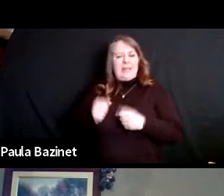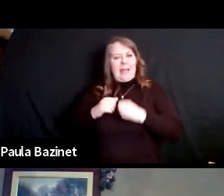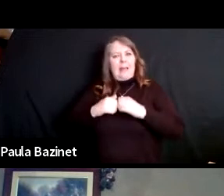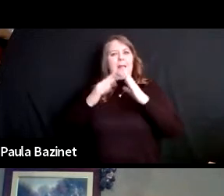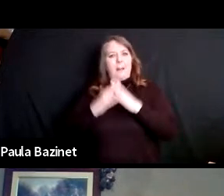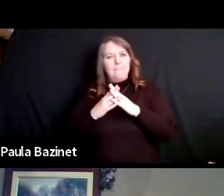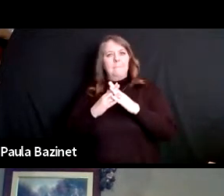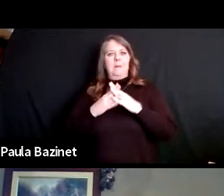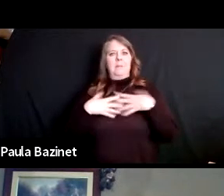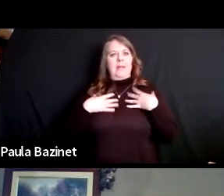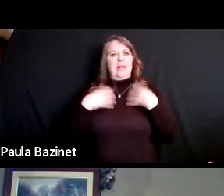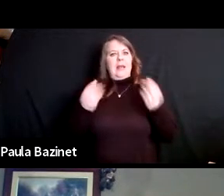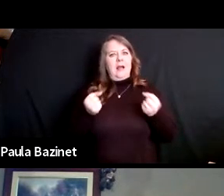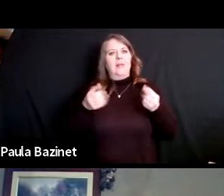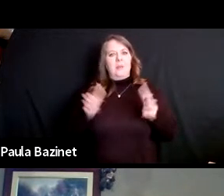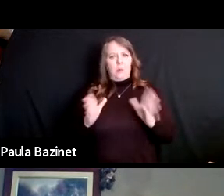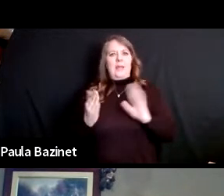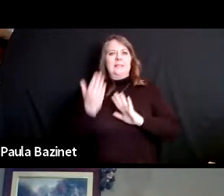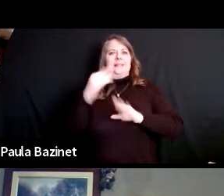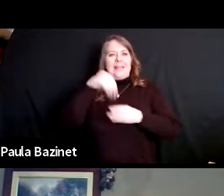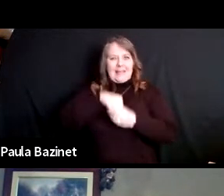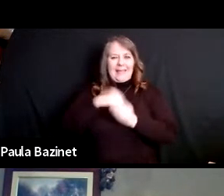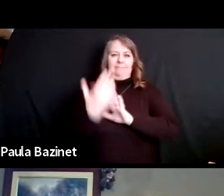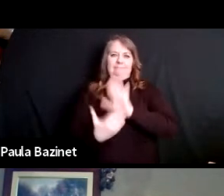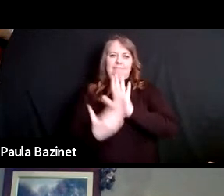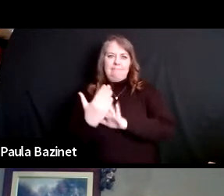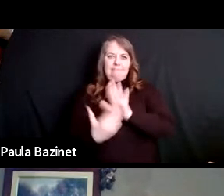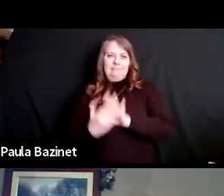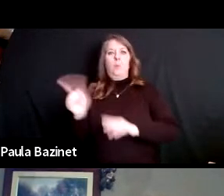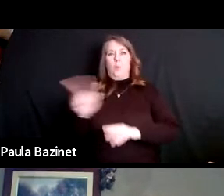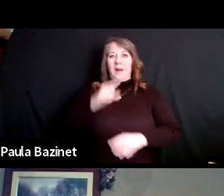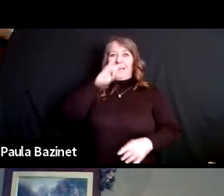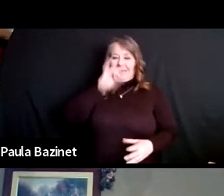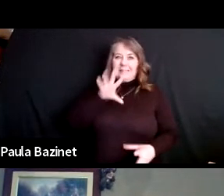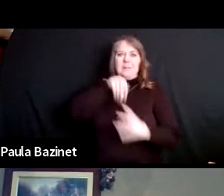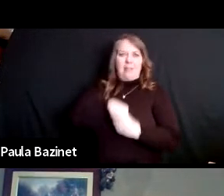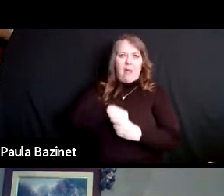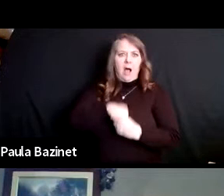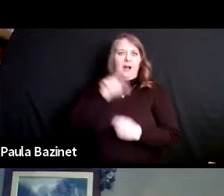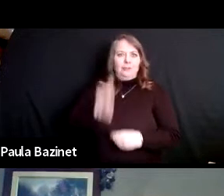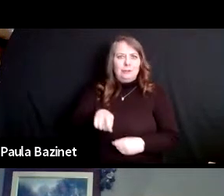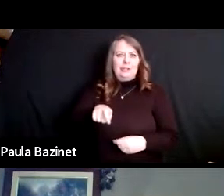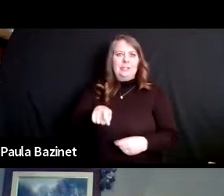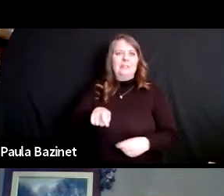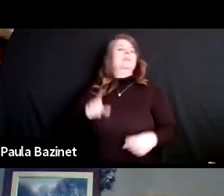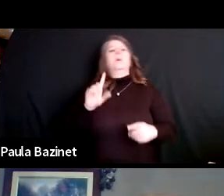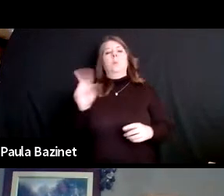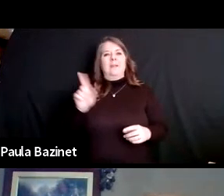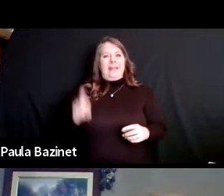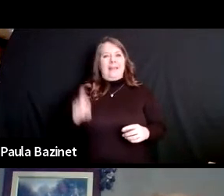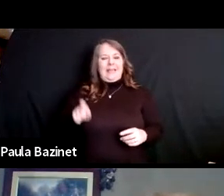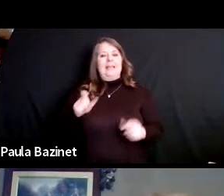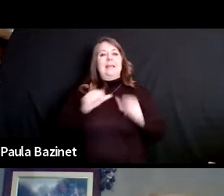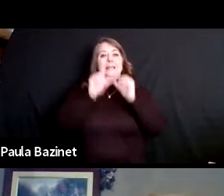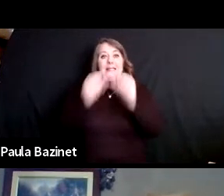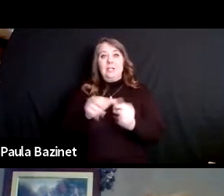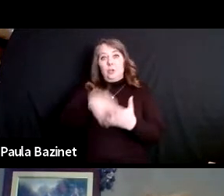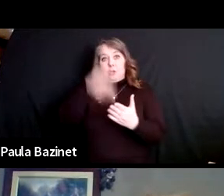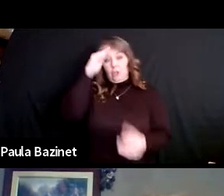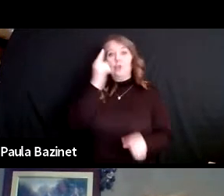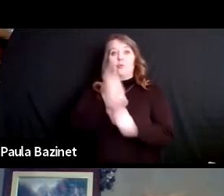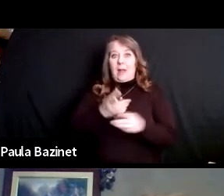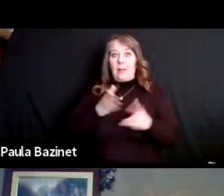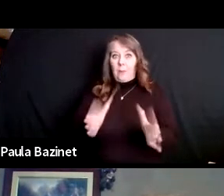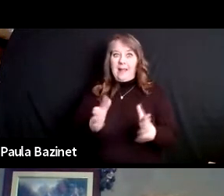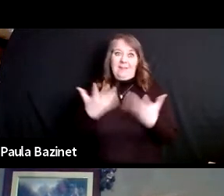healthy ways to get us in school where these kids belong, where they need to be, so that they can continue to learn the right way.